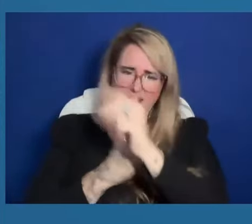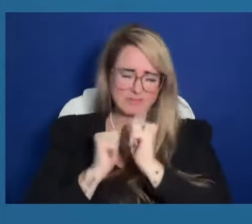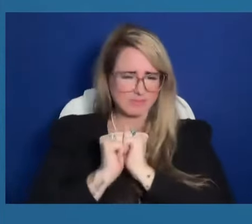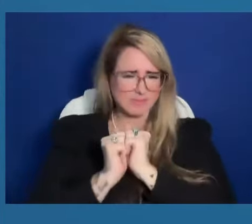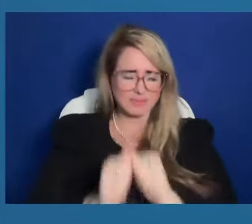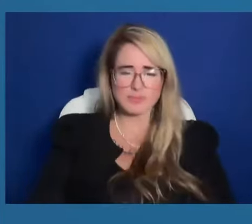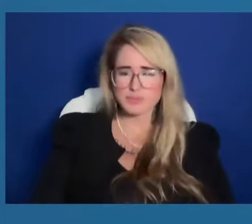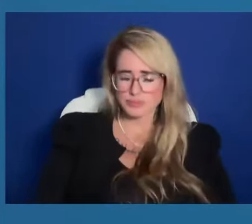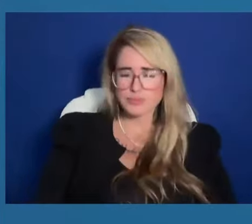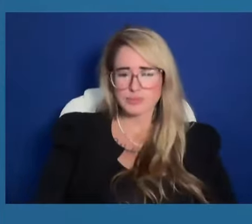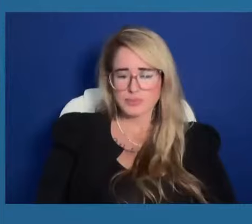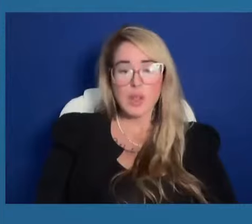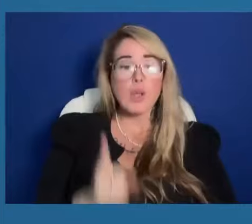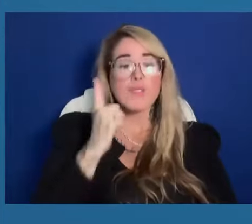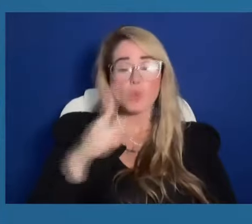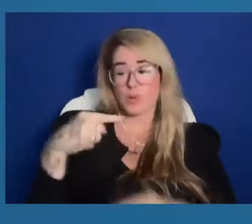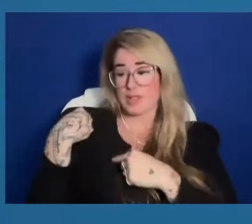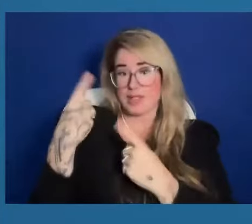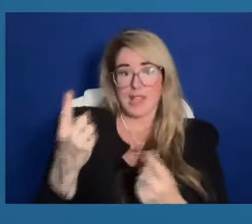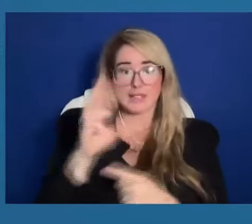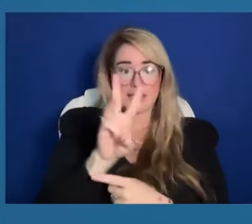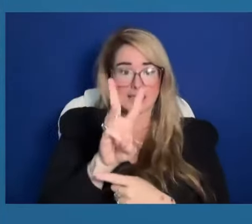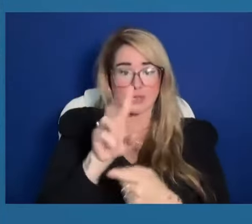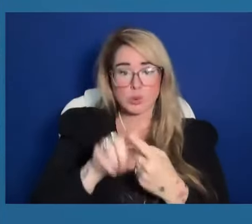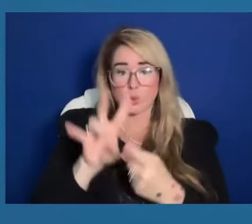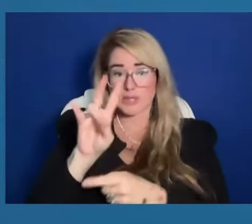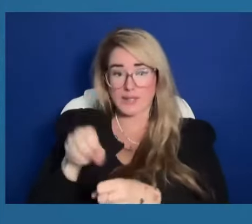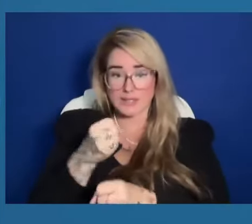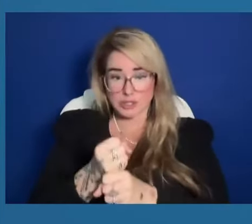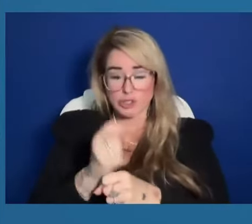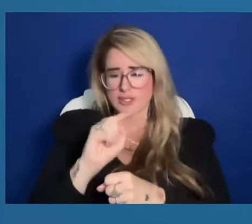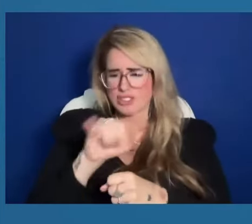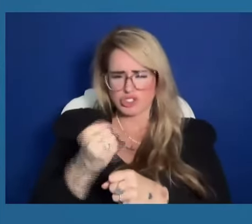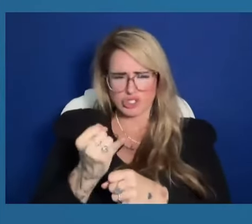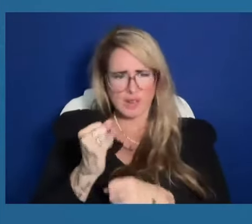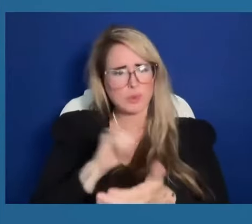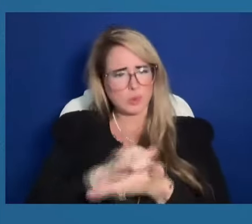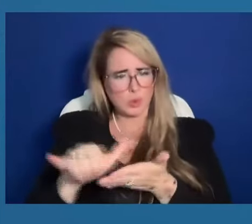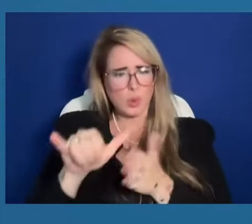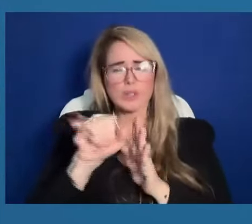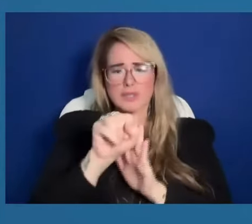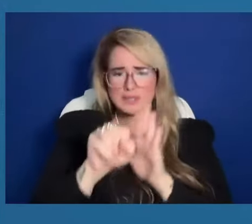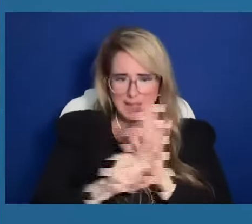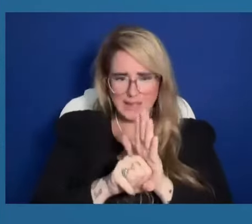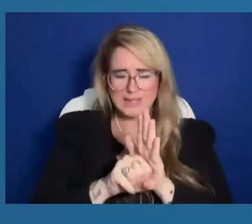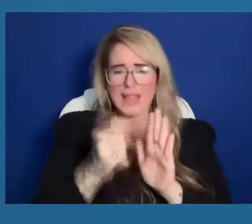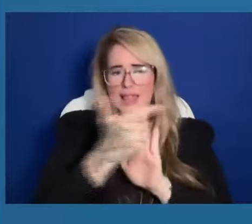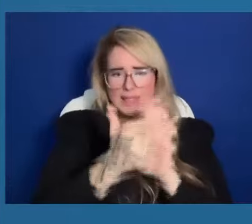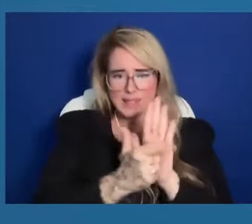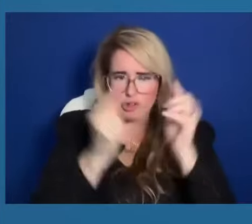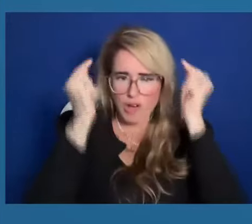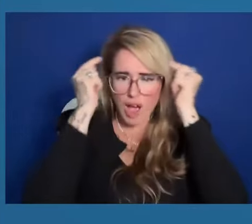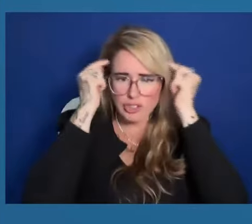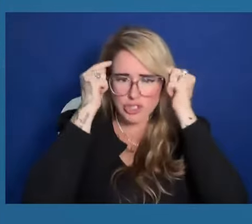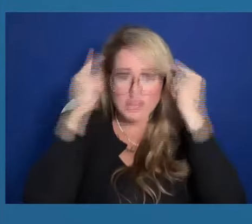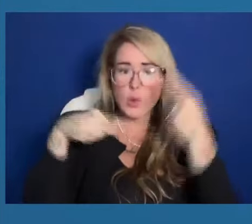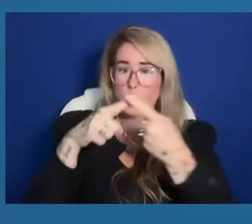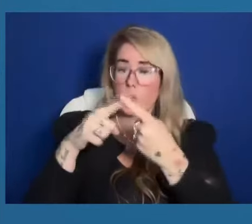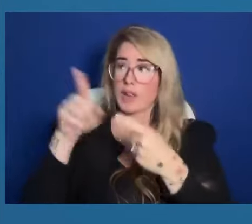For the last 6-7 years, Tish has been New York State's legal conscience. When Donald